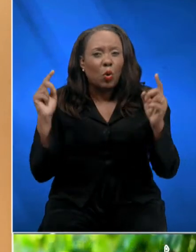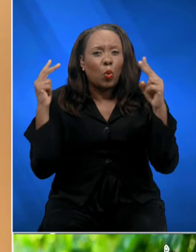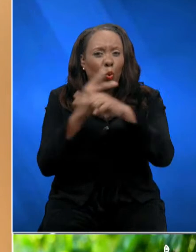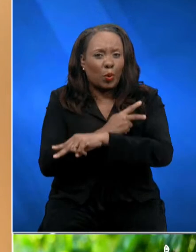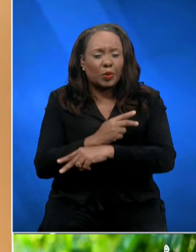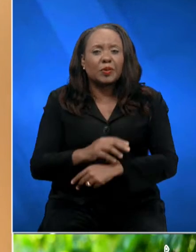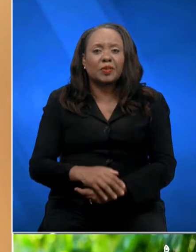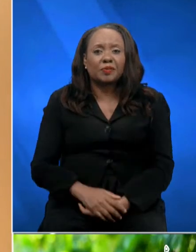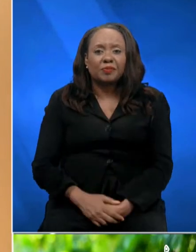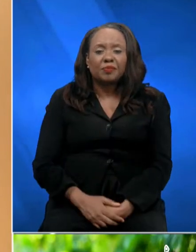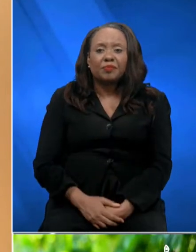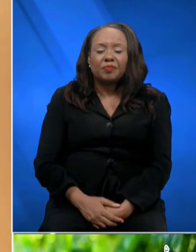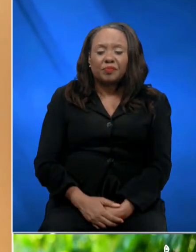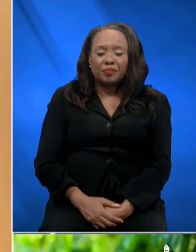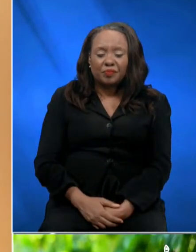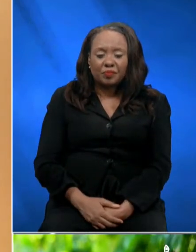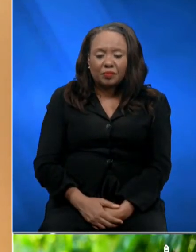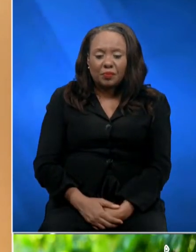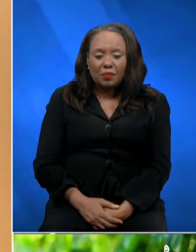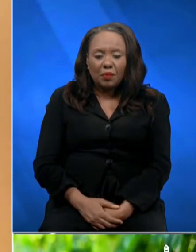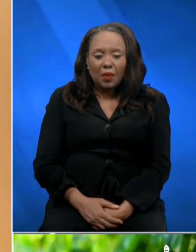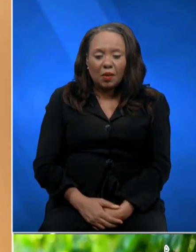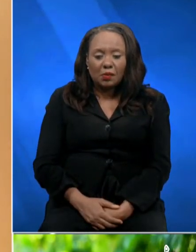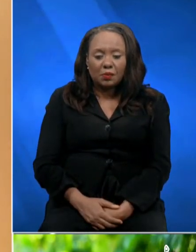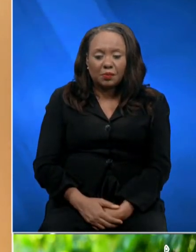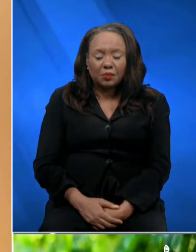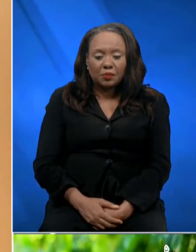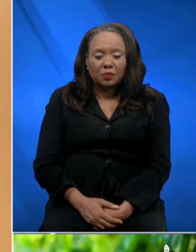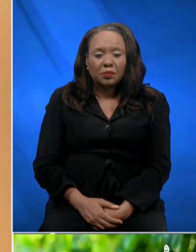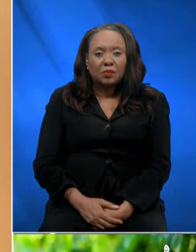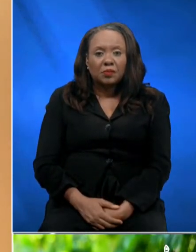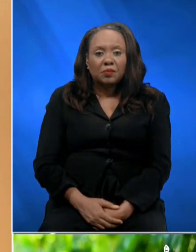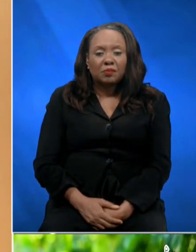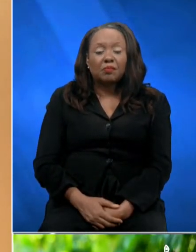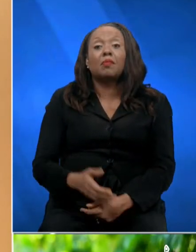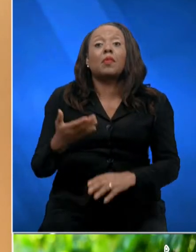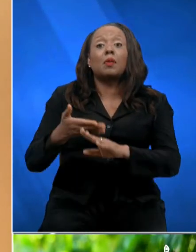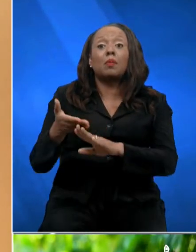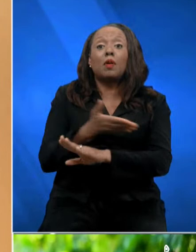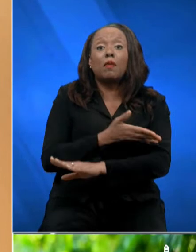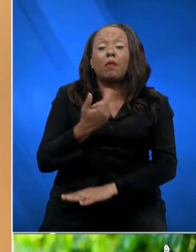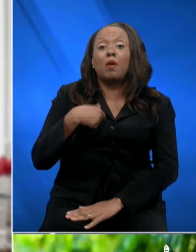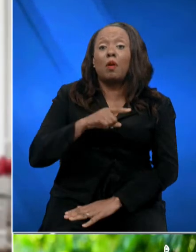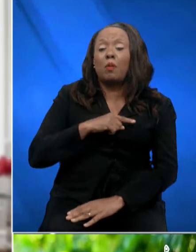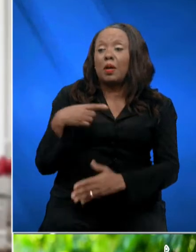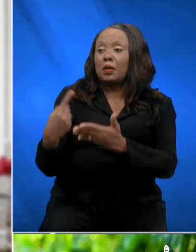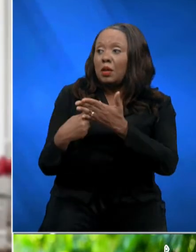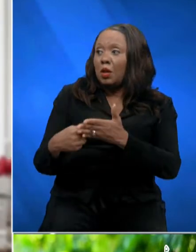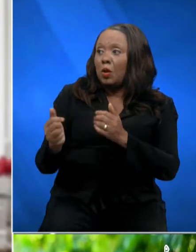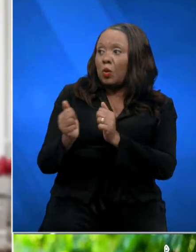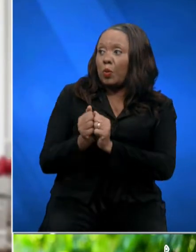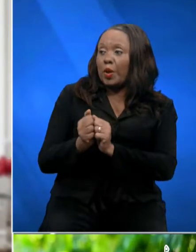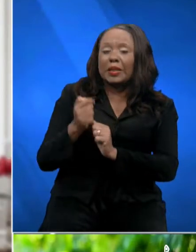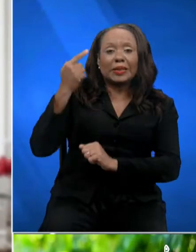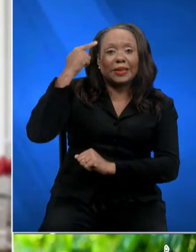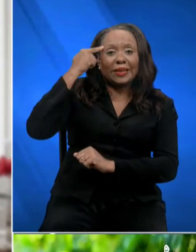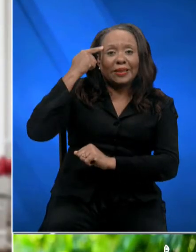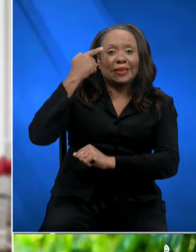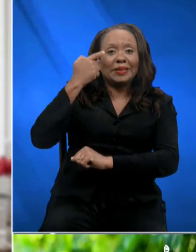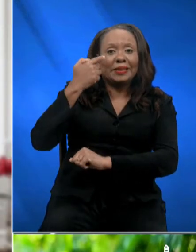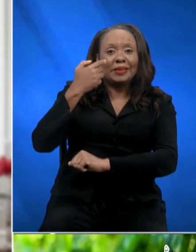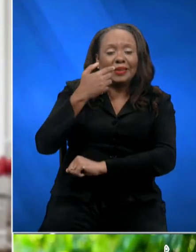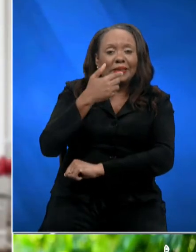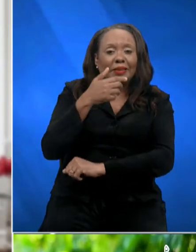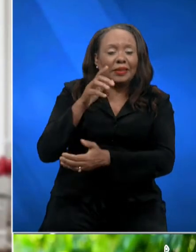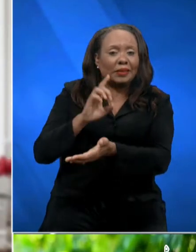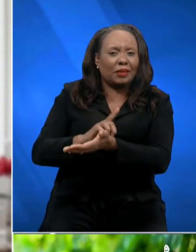We talked to the psychiatrist, Dr. Keo Ford, St. Hill. Just wanted to go through some of those, and so that